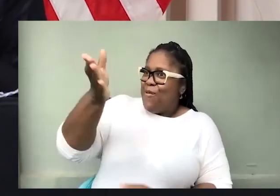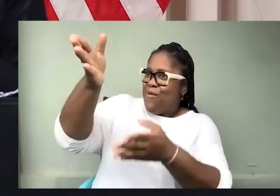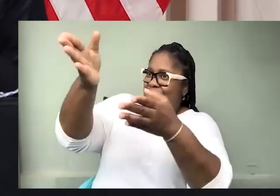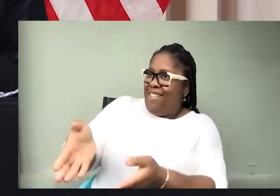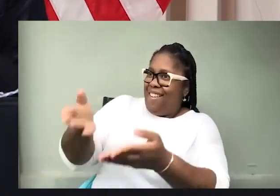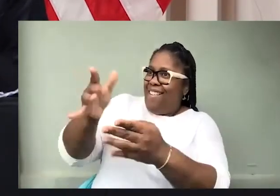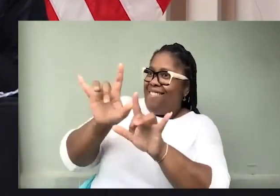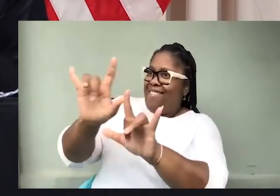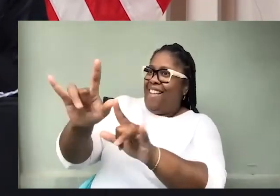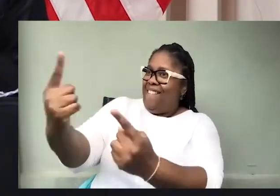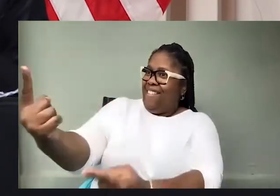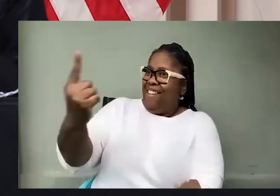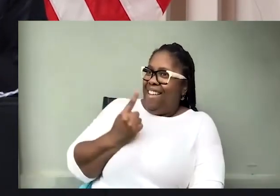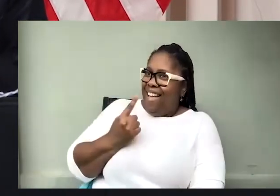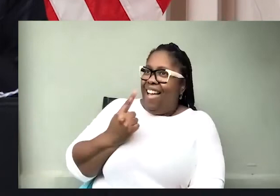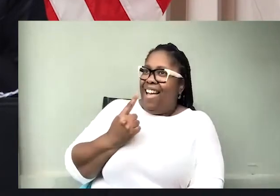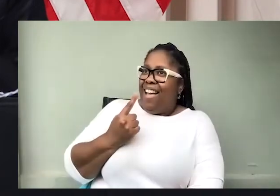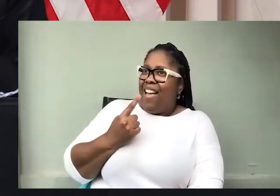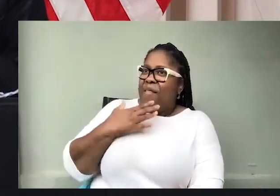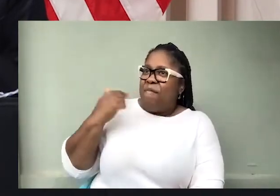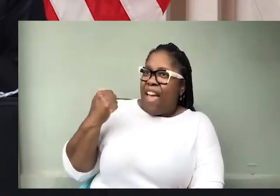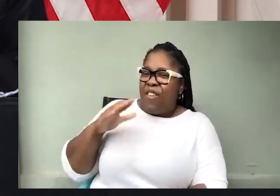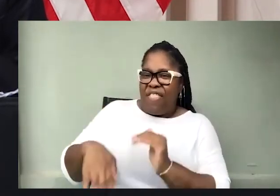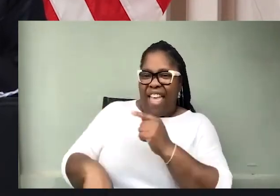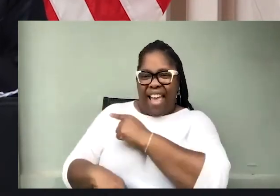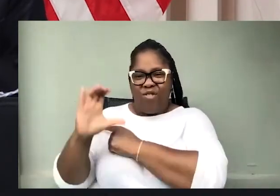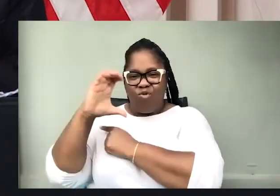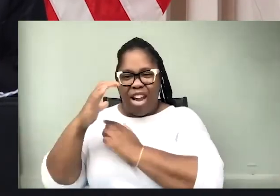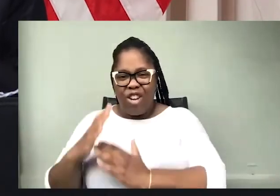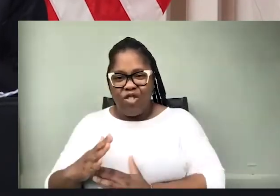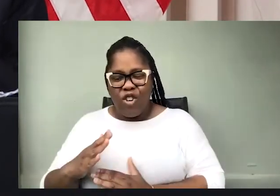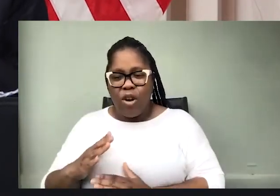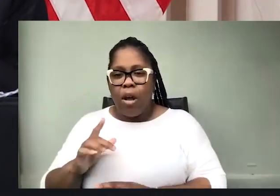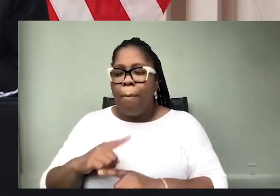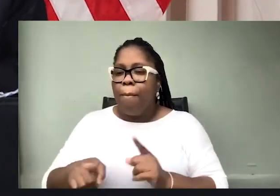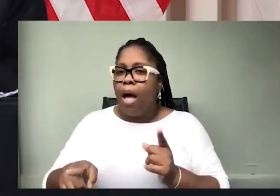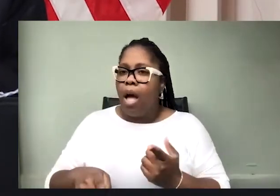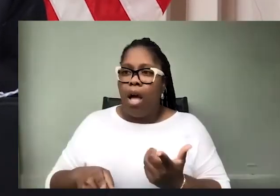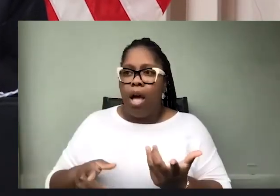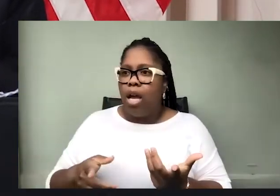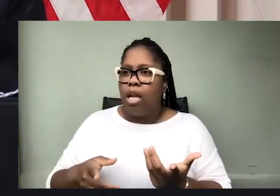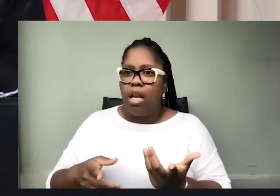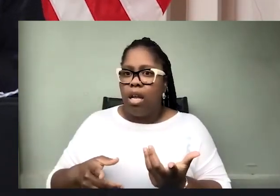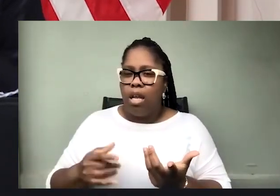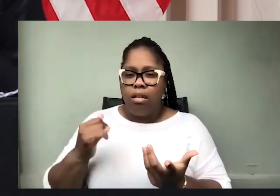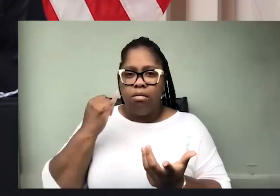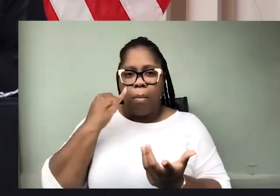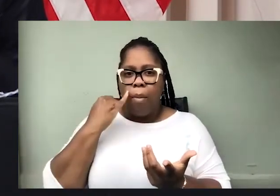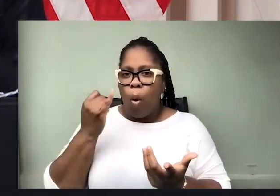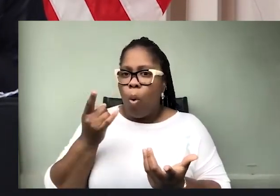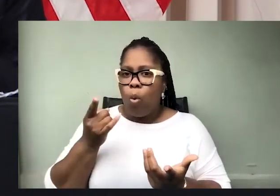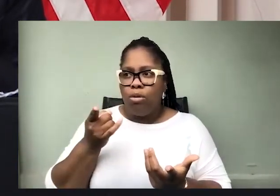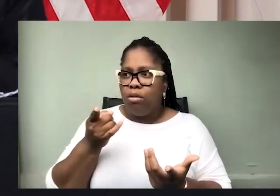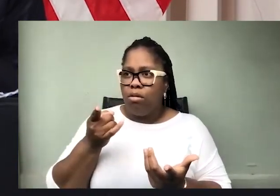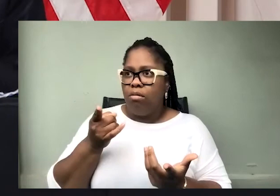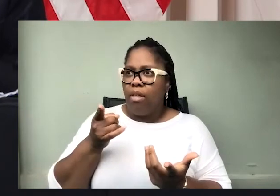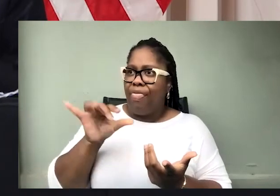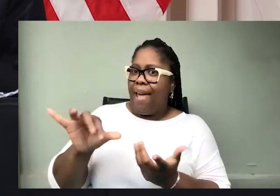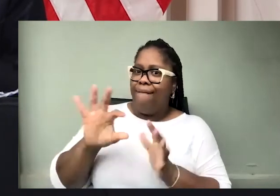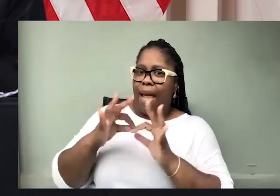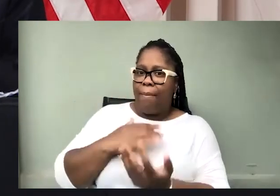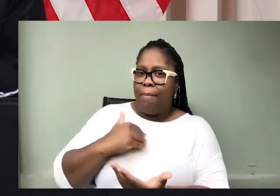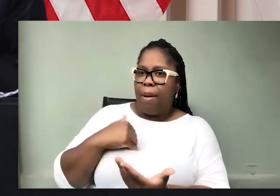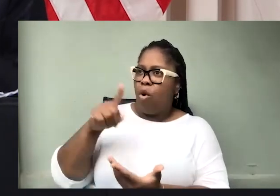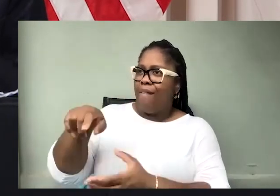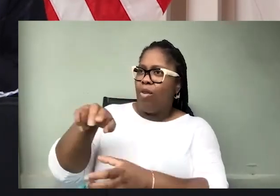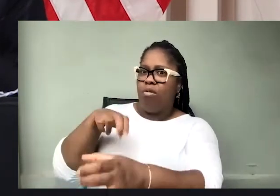that care, but it is a financial burden if that person is going to have to leave their job to provide